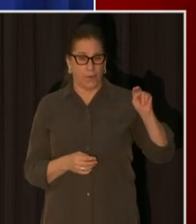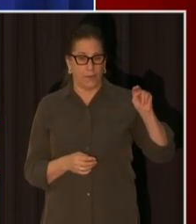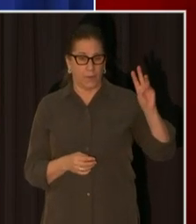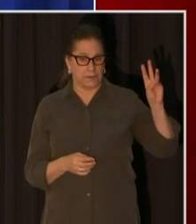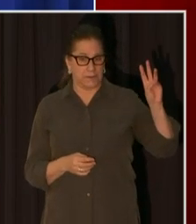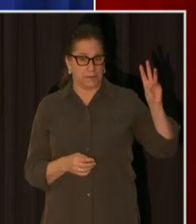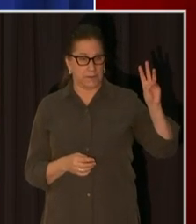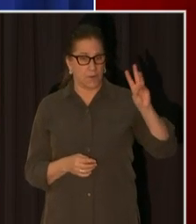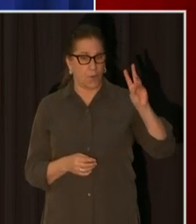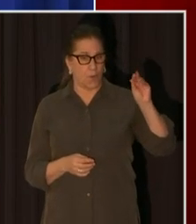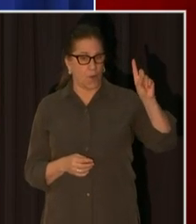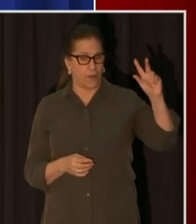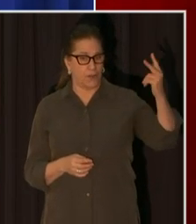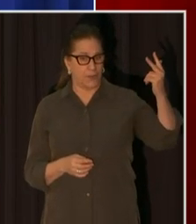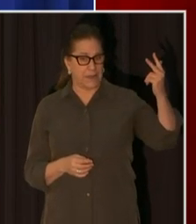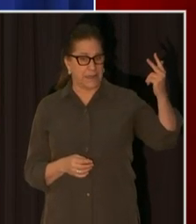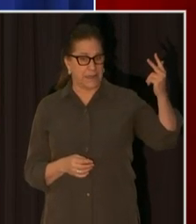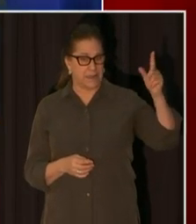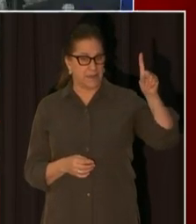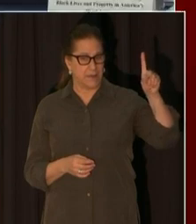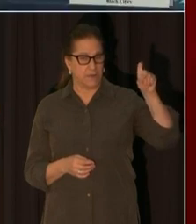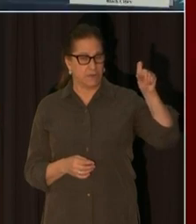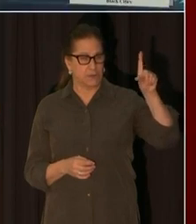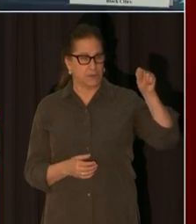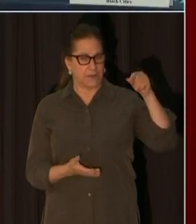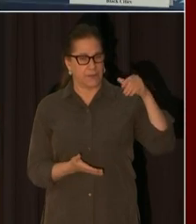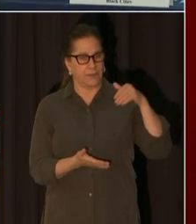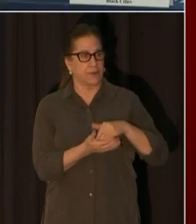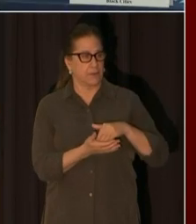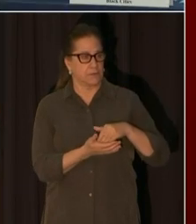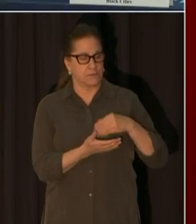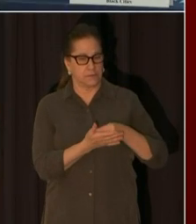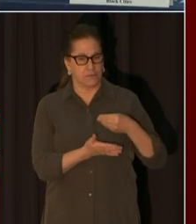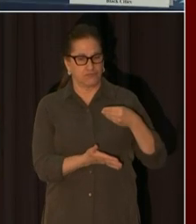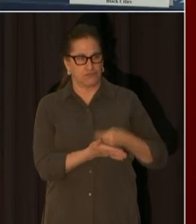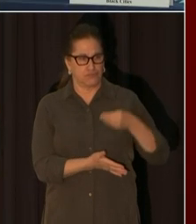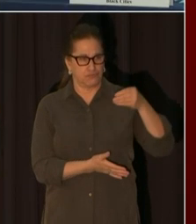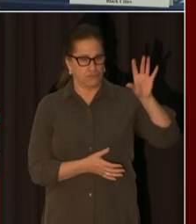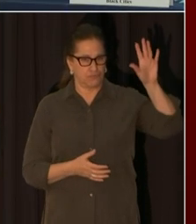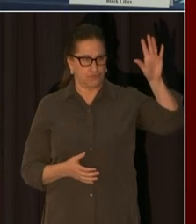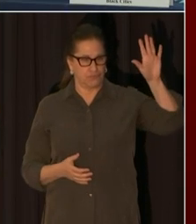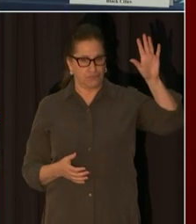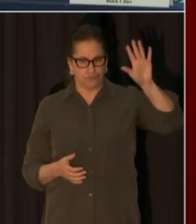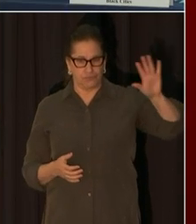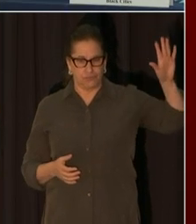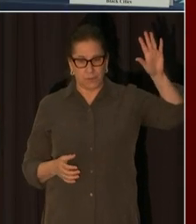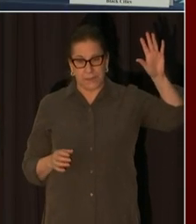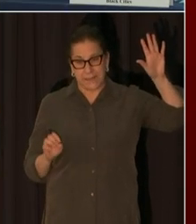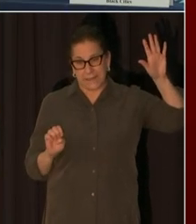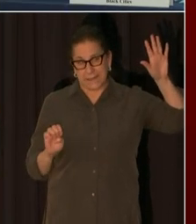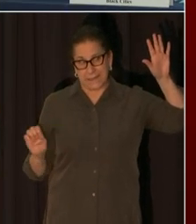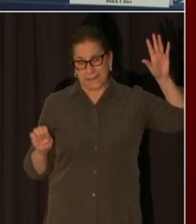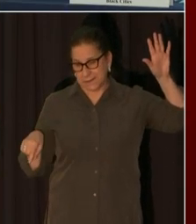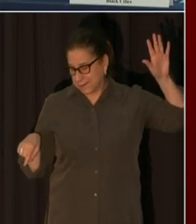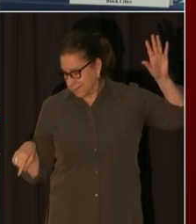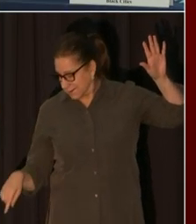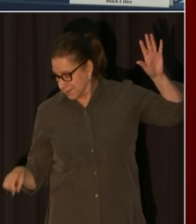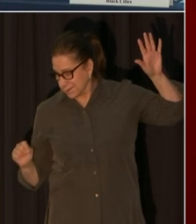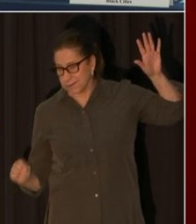is $120,000, while people in the easternmost area, Ward 7, earn about